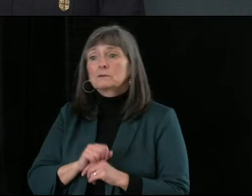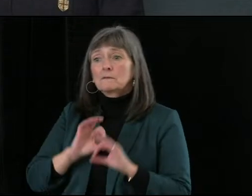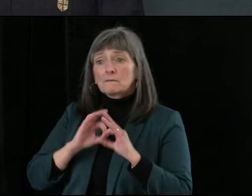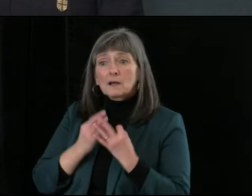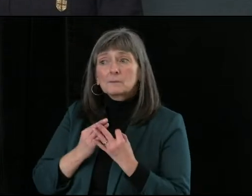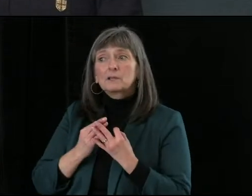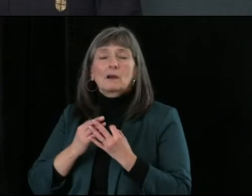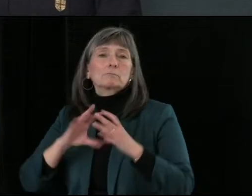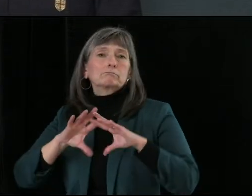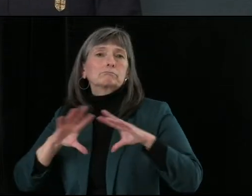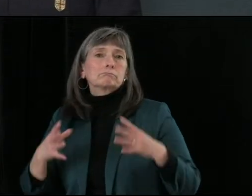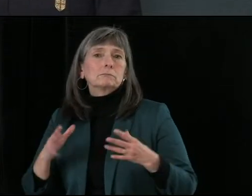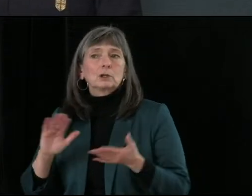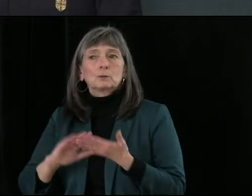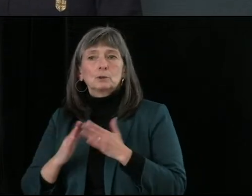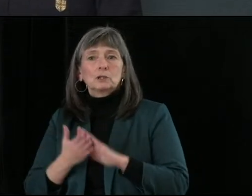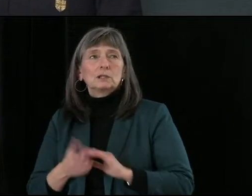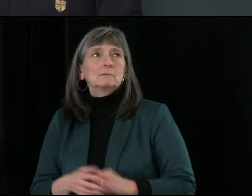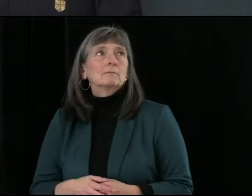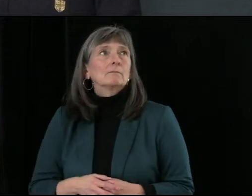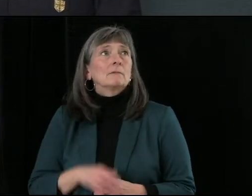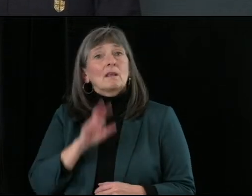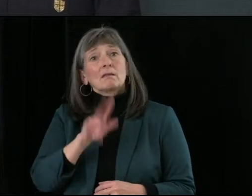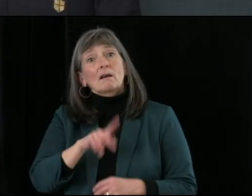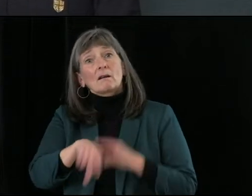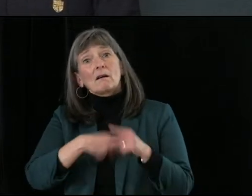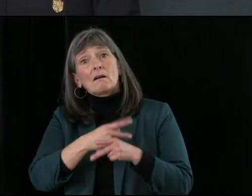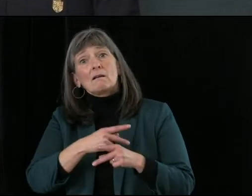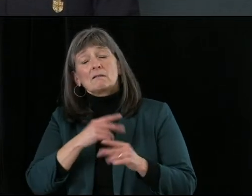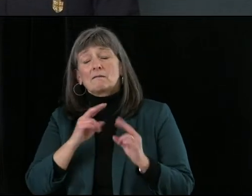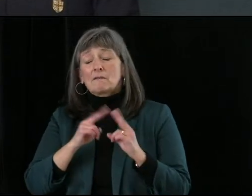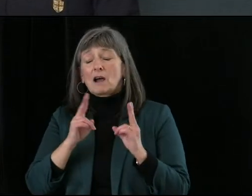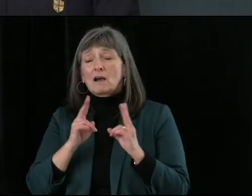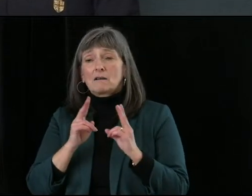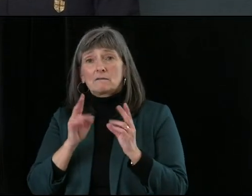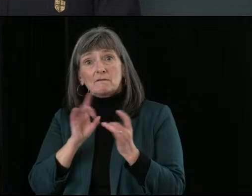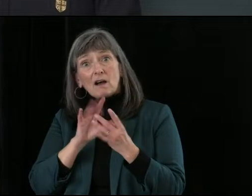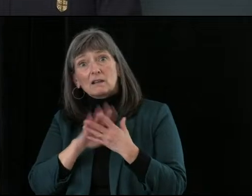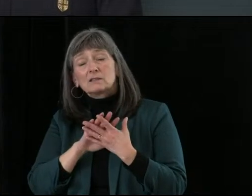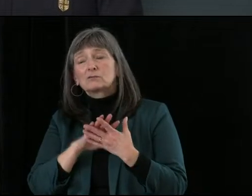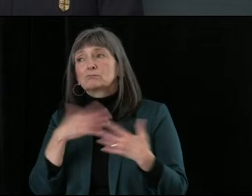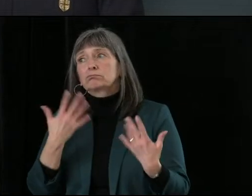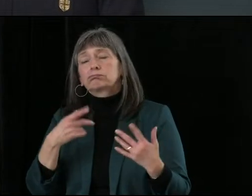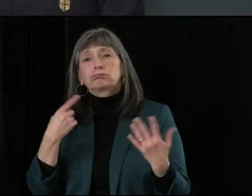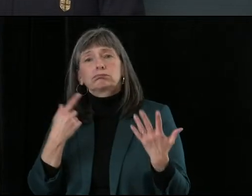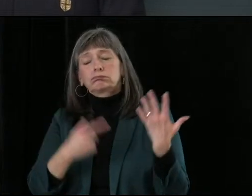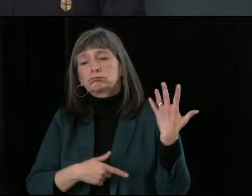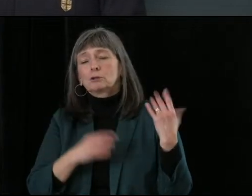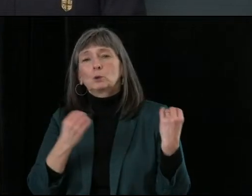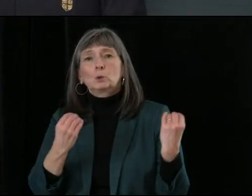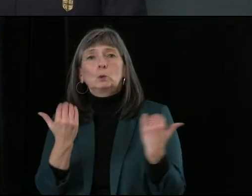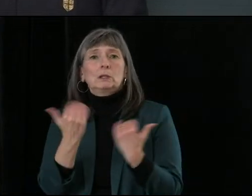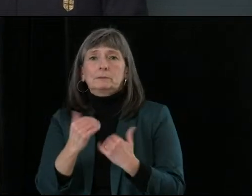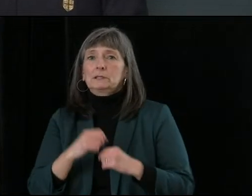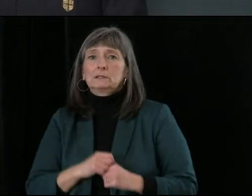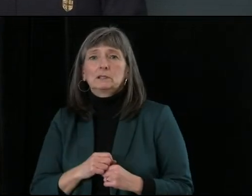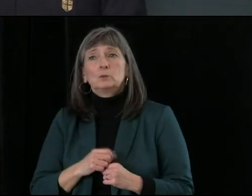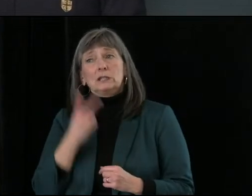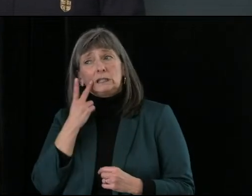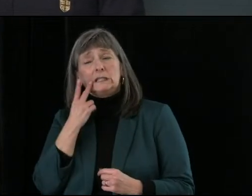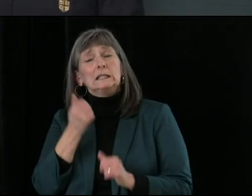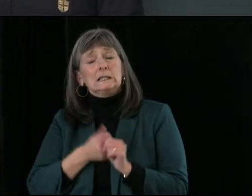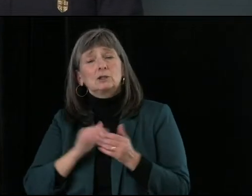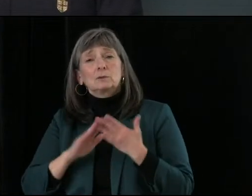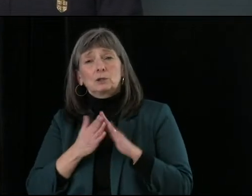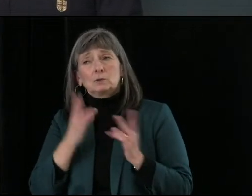whole. Such violence knows no boundaries and presents itself in communities throughout our province. For